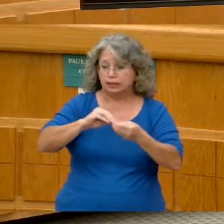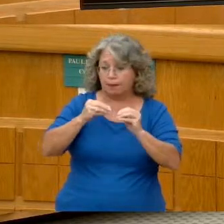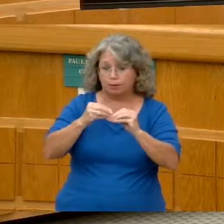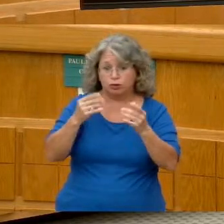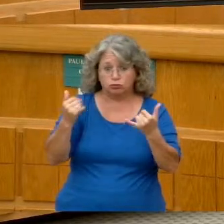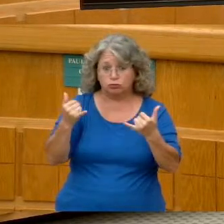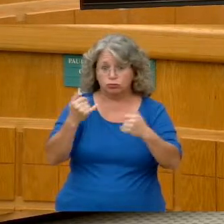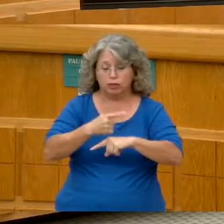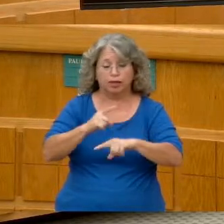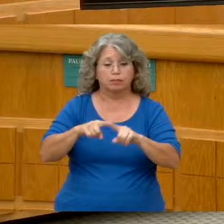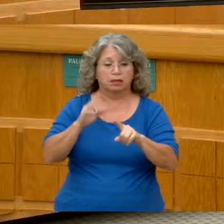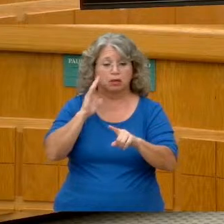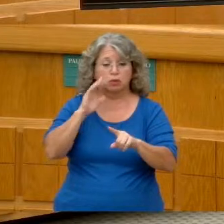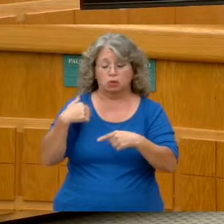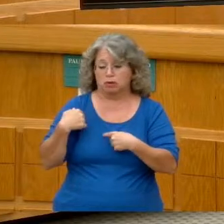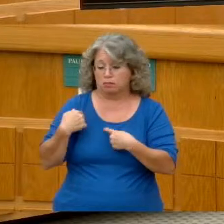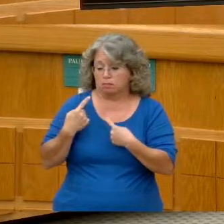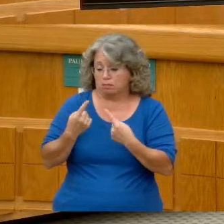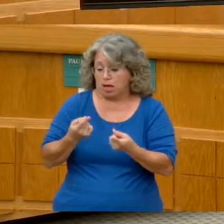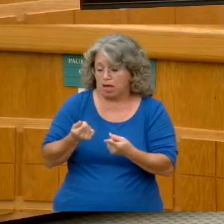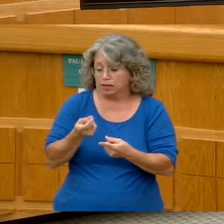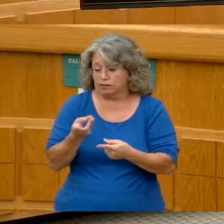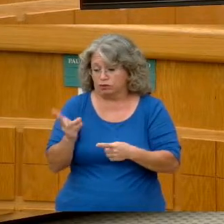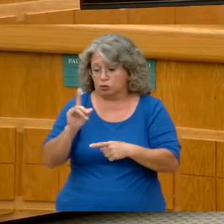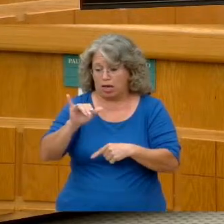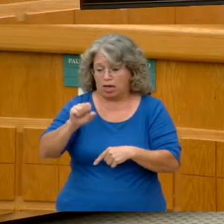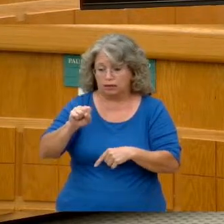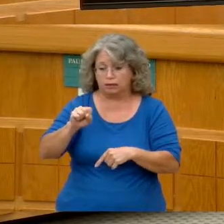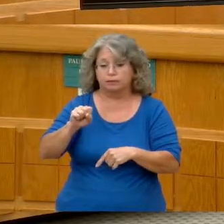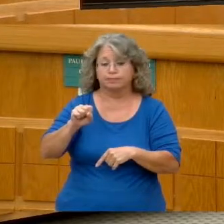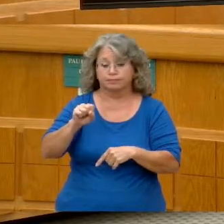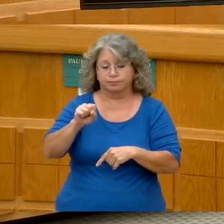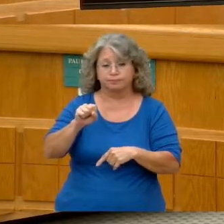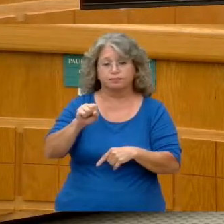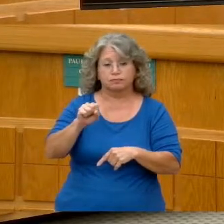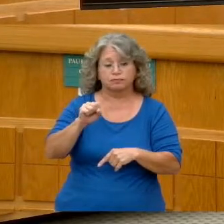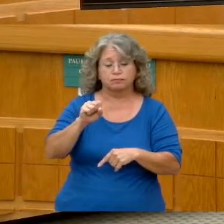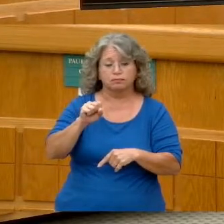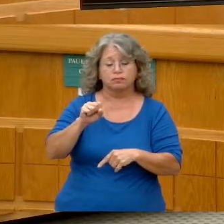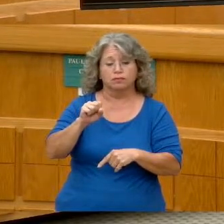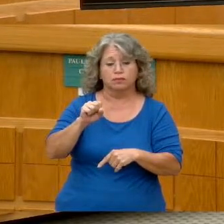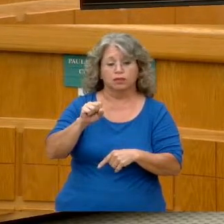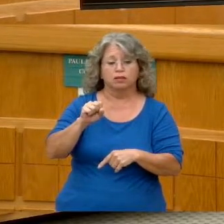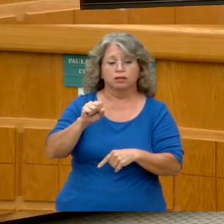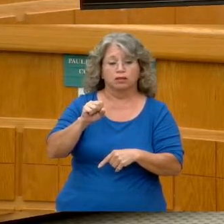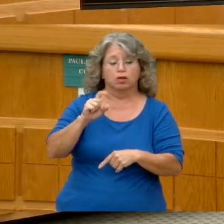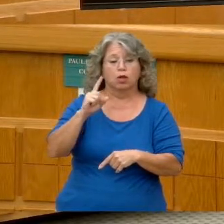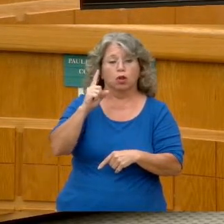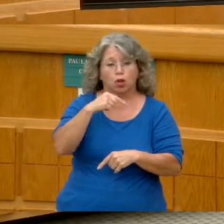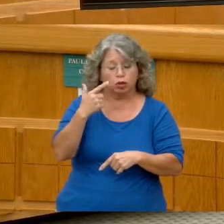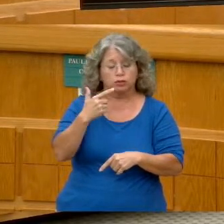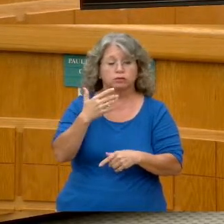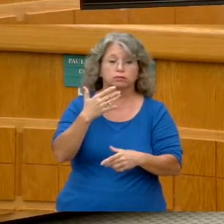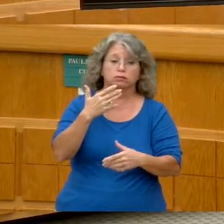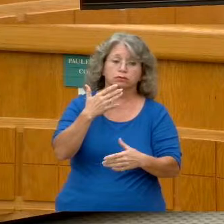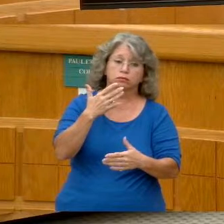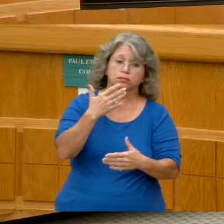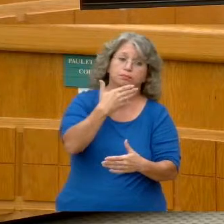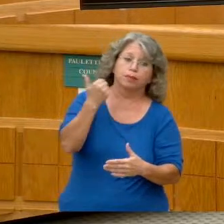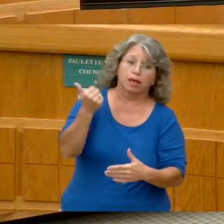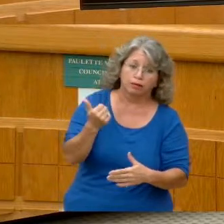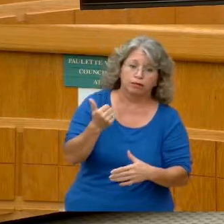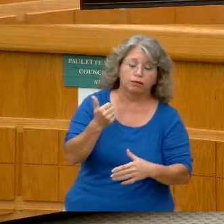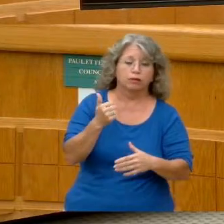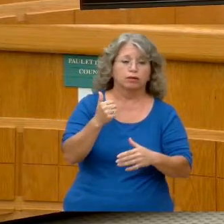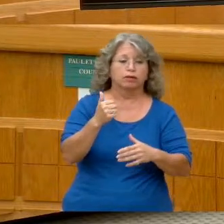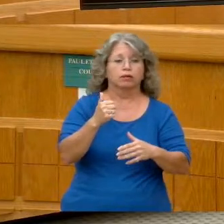know in the last few days, as we see them begin to come in, it looks very promising. We're continuing to